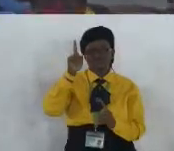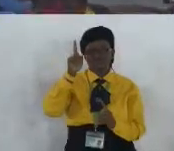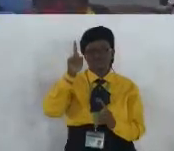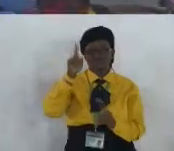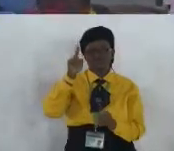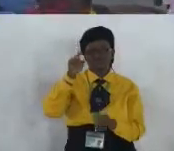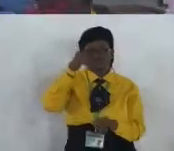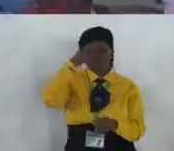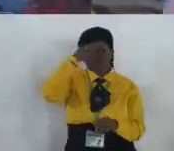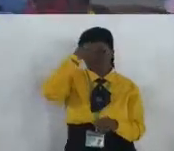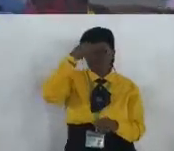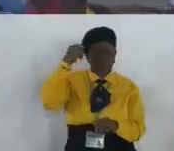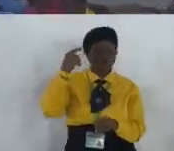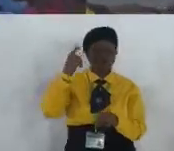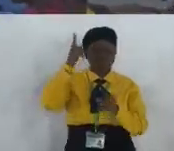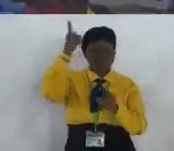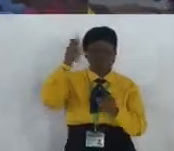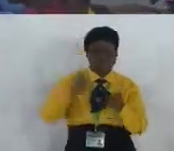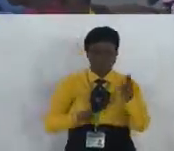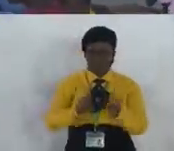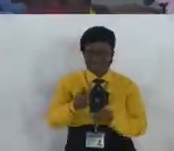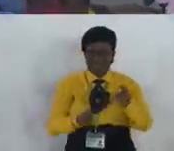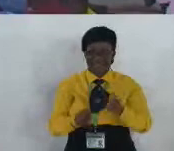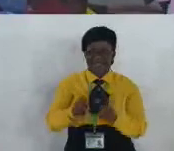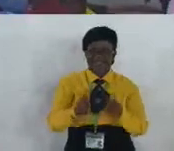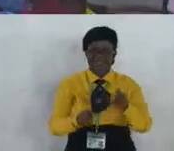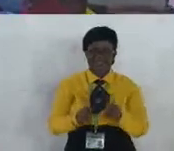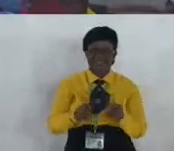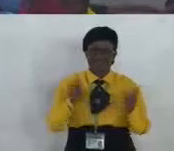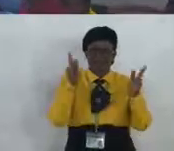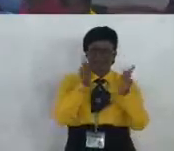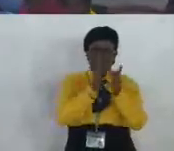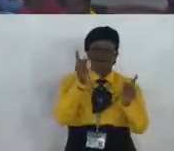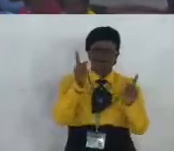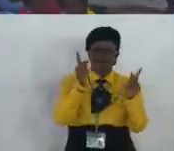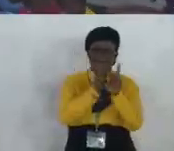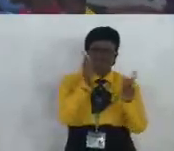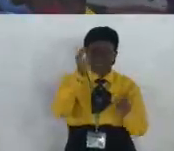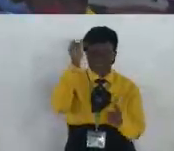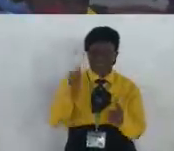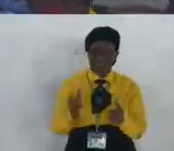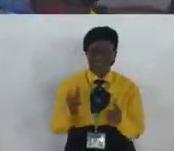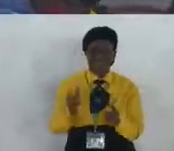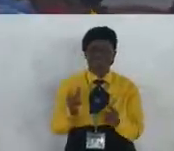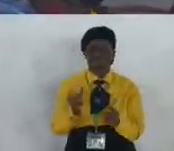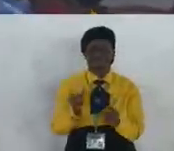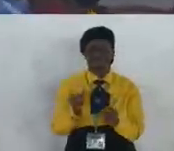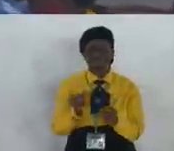Because you reign supreme. You are higher than the highest.